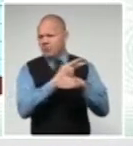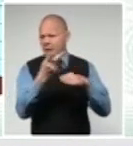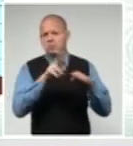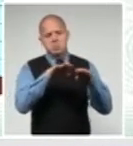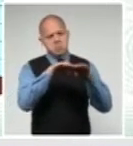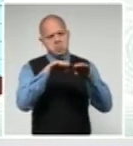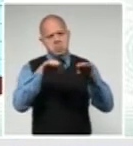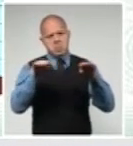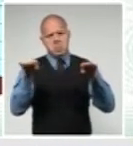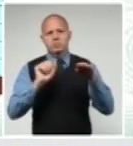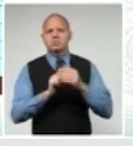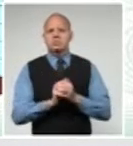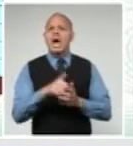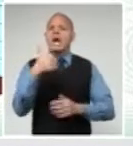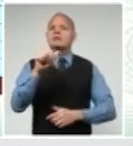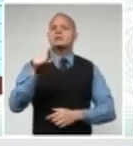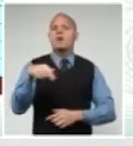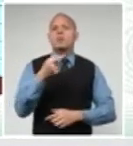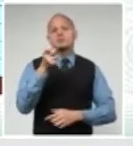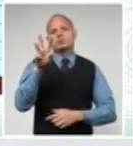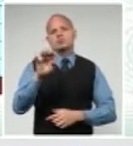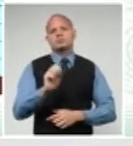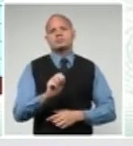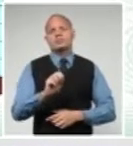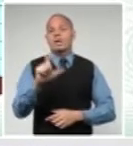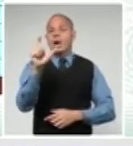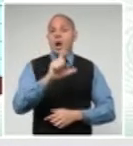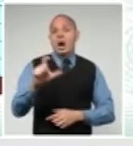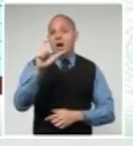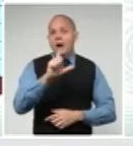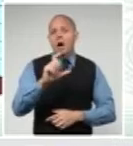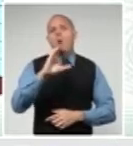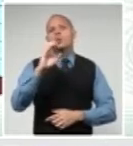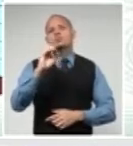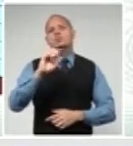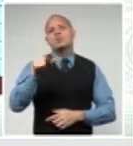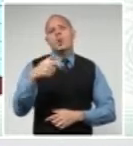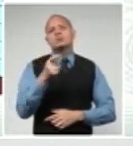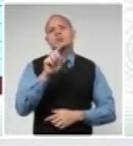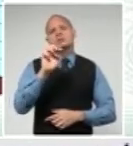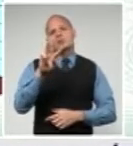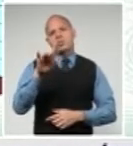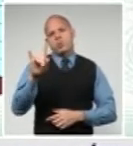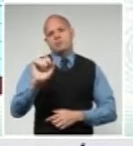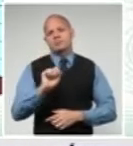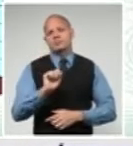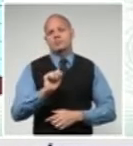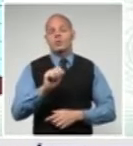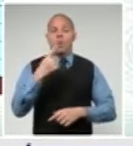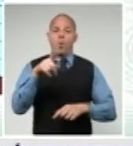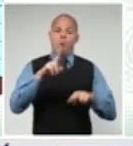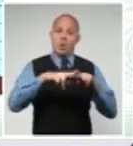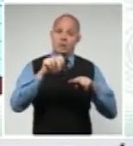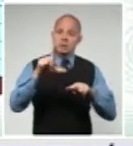before. Mayabeque and Artemisa have lowered their rates to 2.6